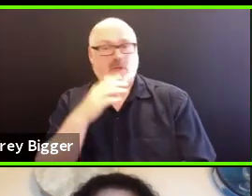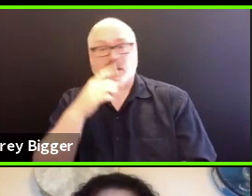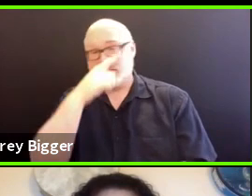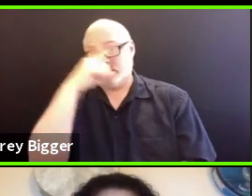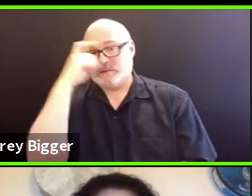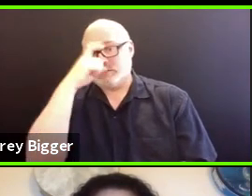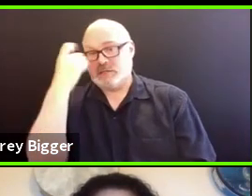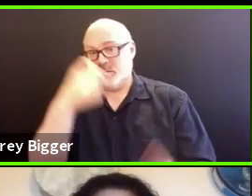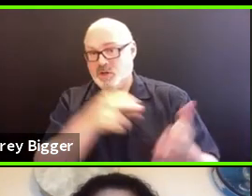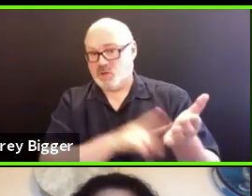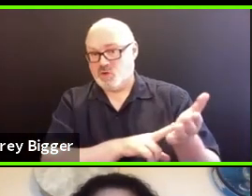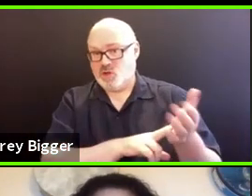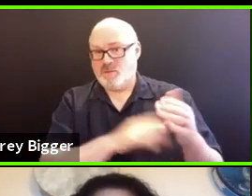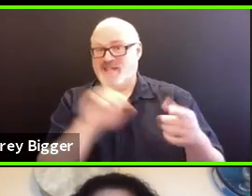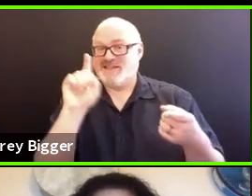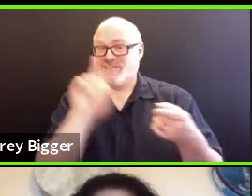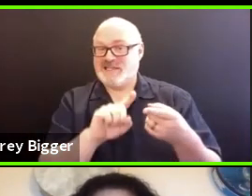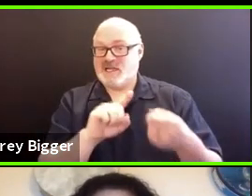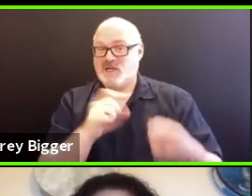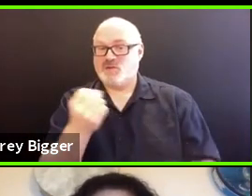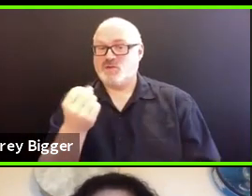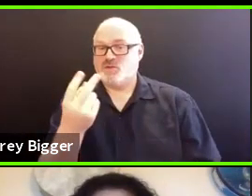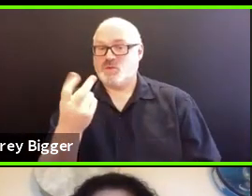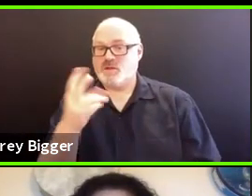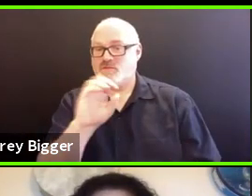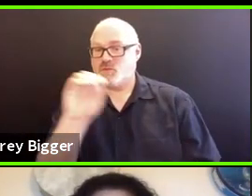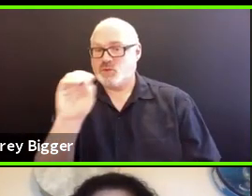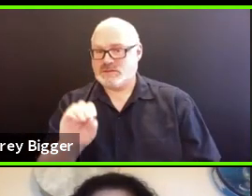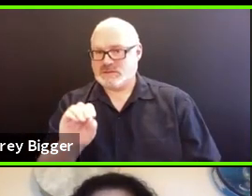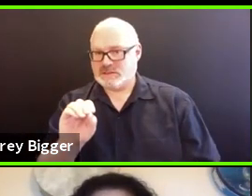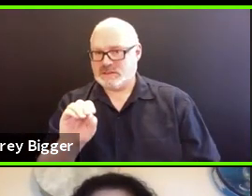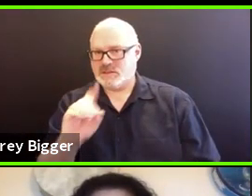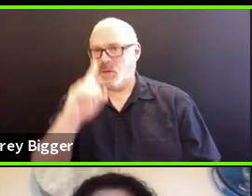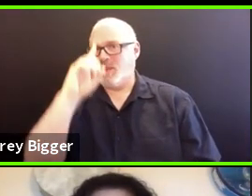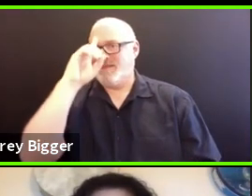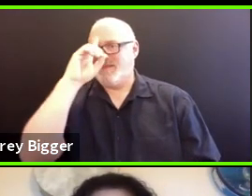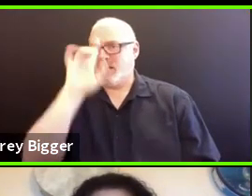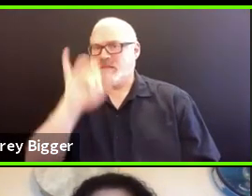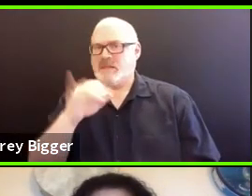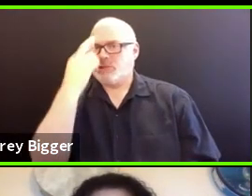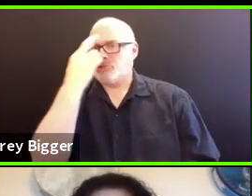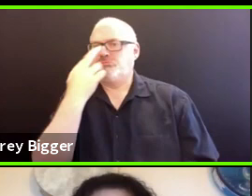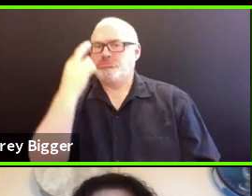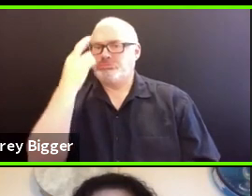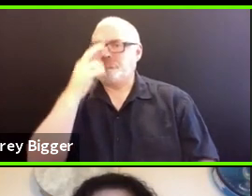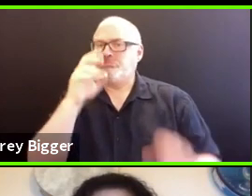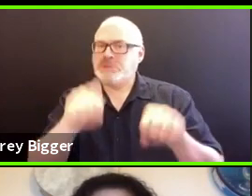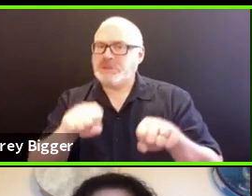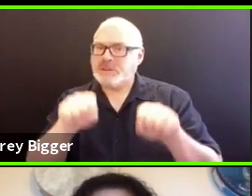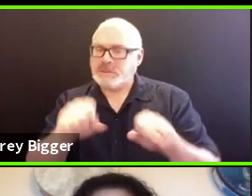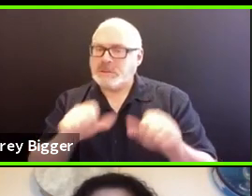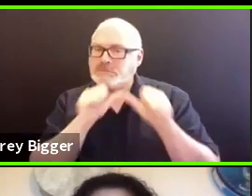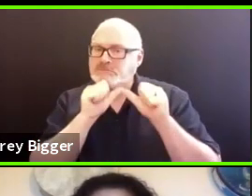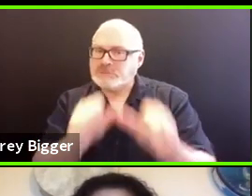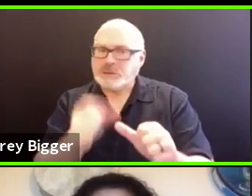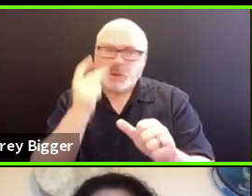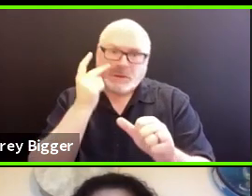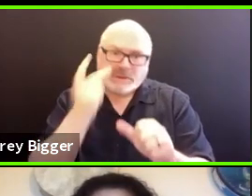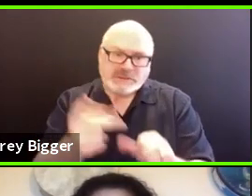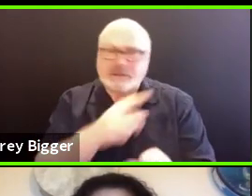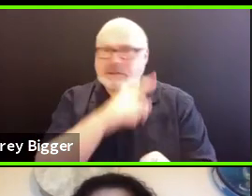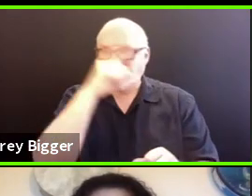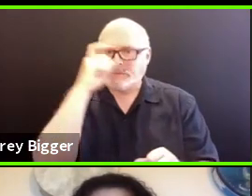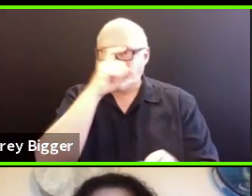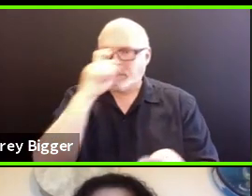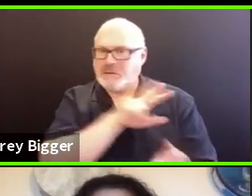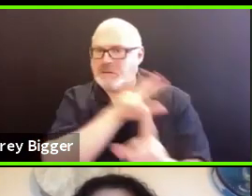is down 12%. So we think that that is reasonably consistent with what we're seeing in summer, particularly